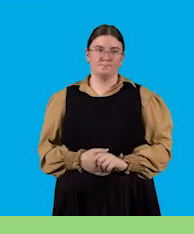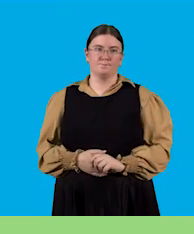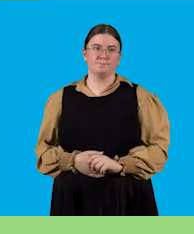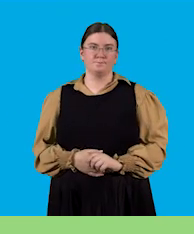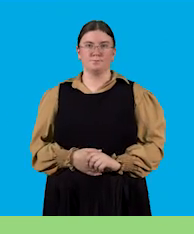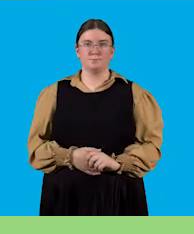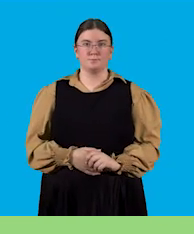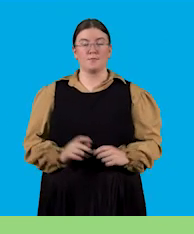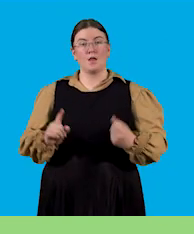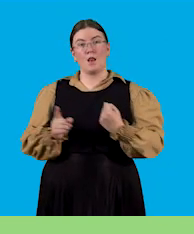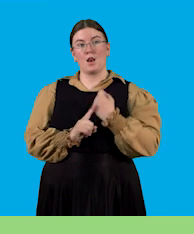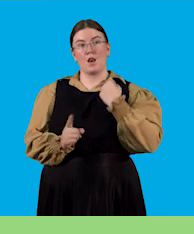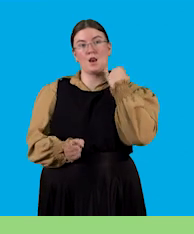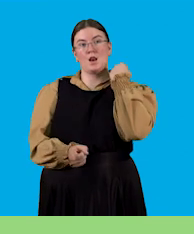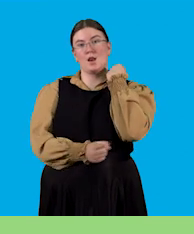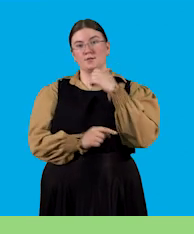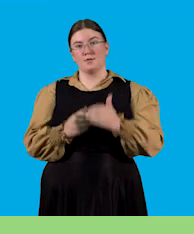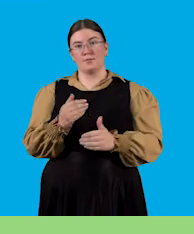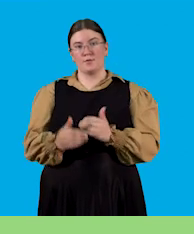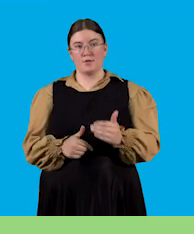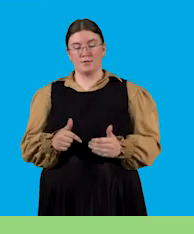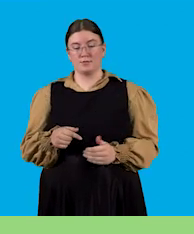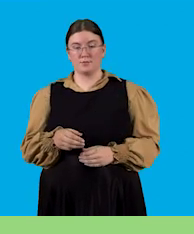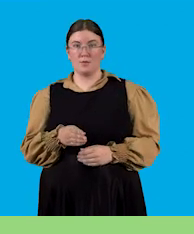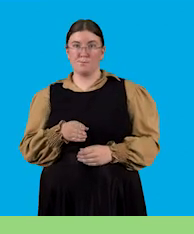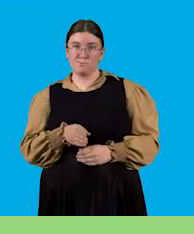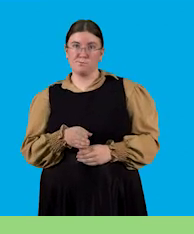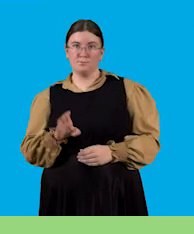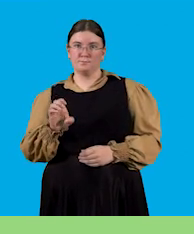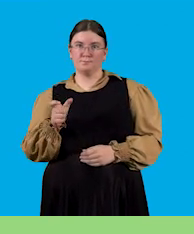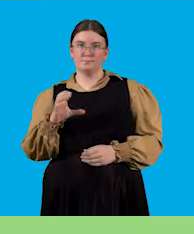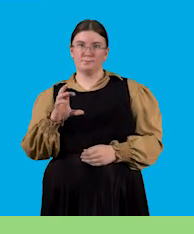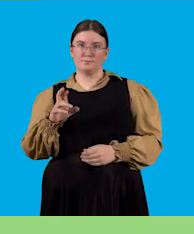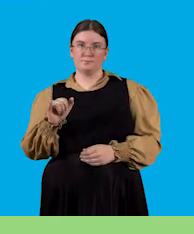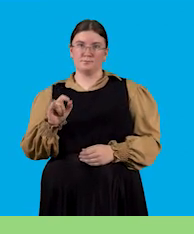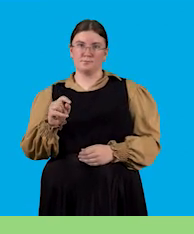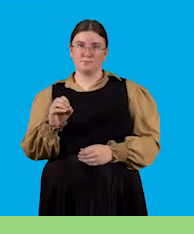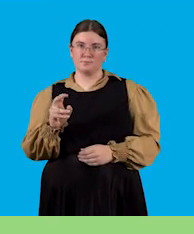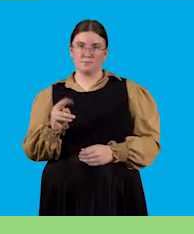And in the last process, we have excretion.